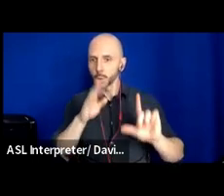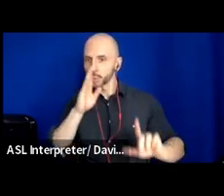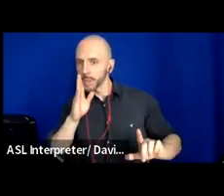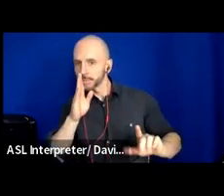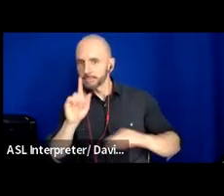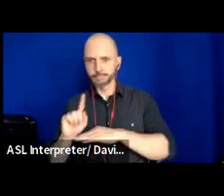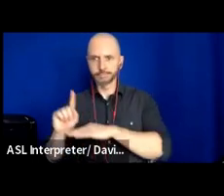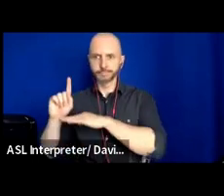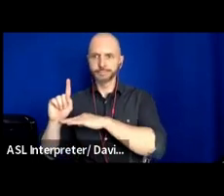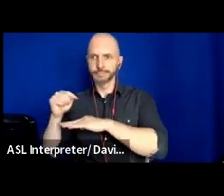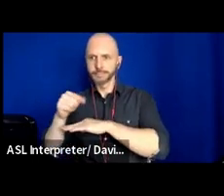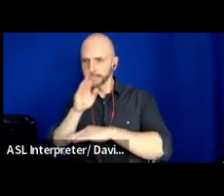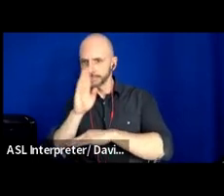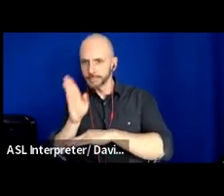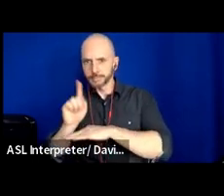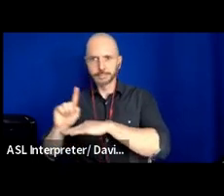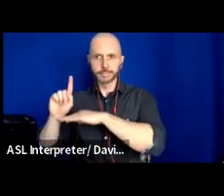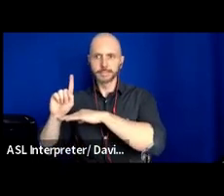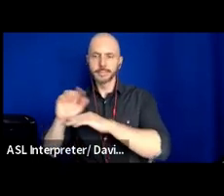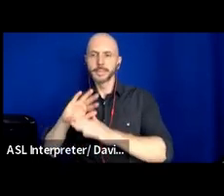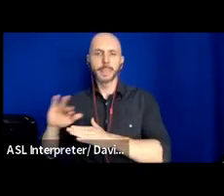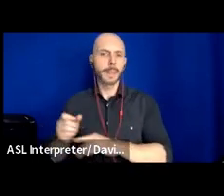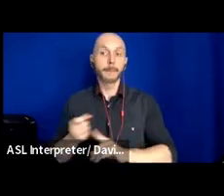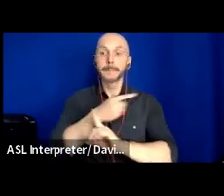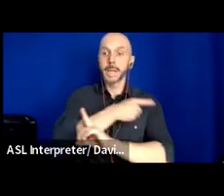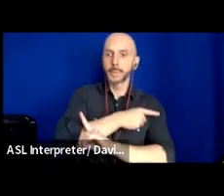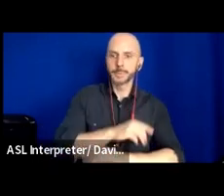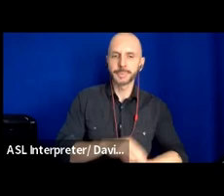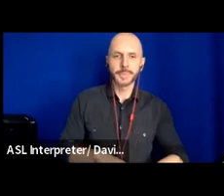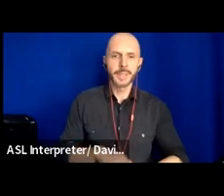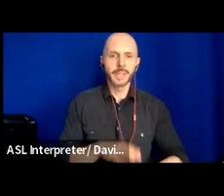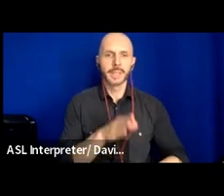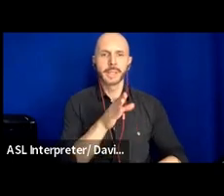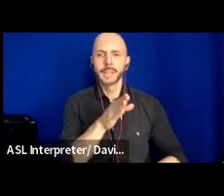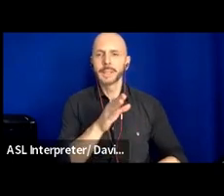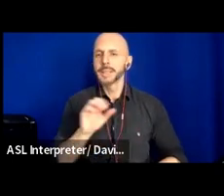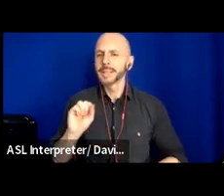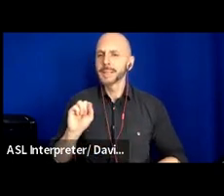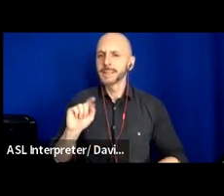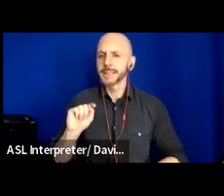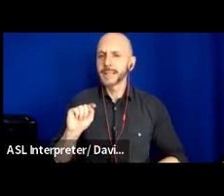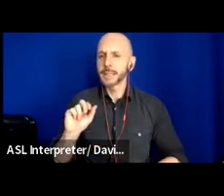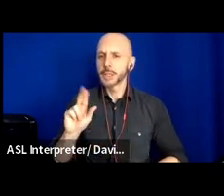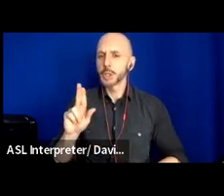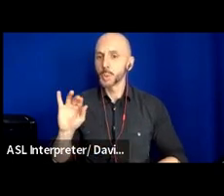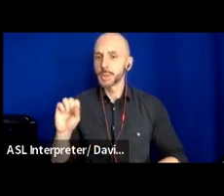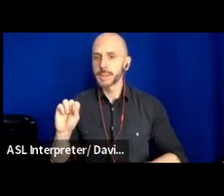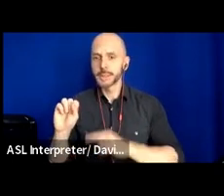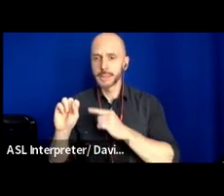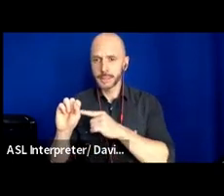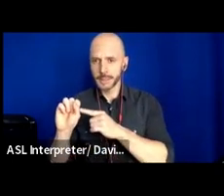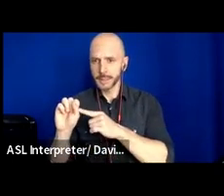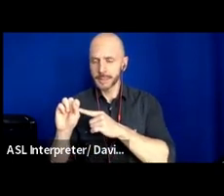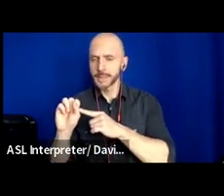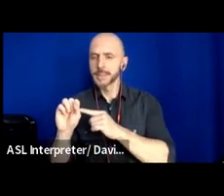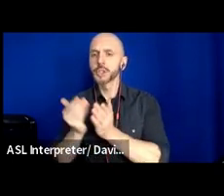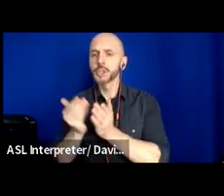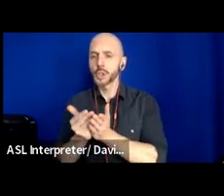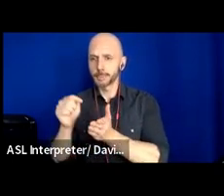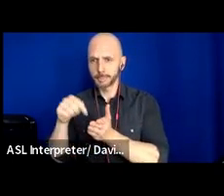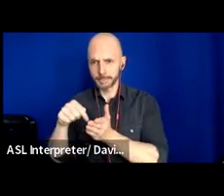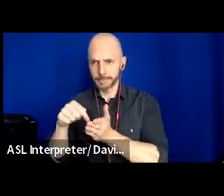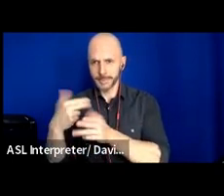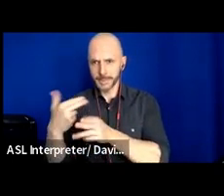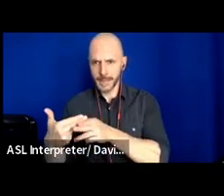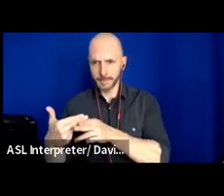given rite of passage to go to Cuba with a group of German immigrants who were Jewish, as a way of